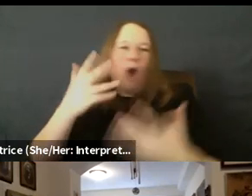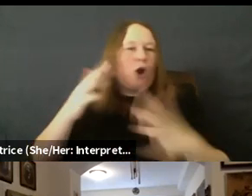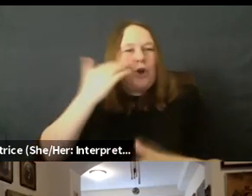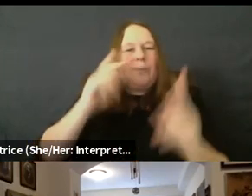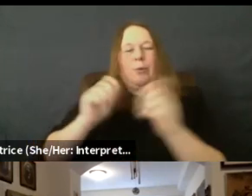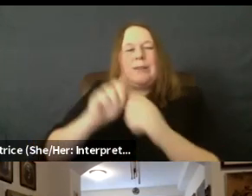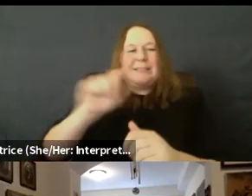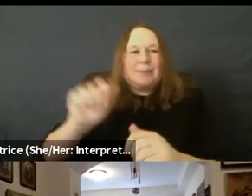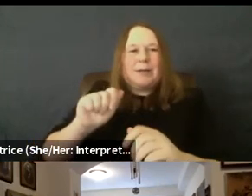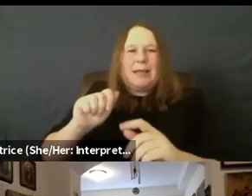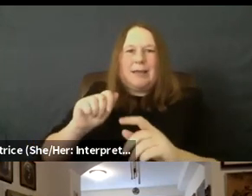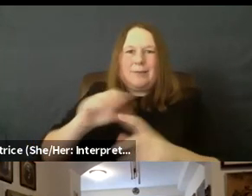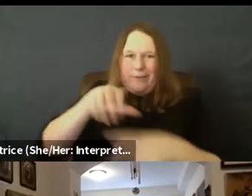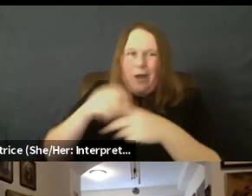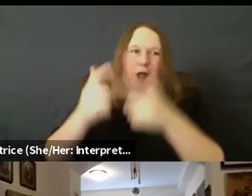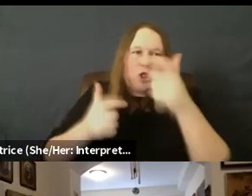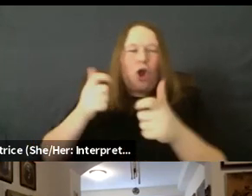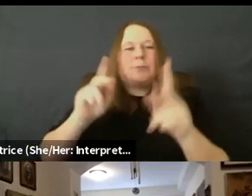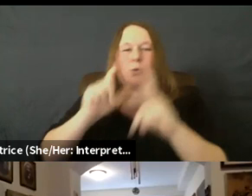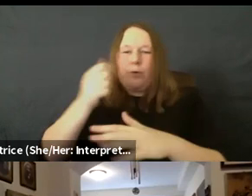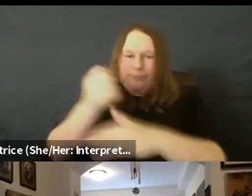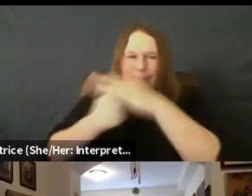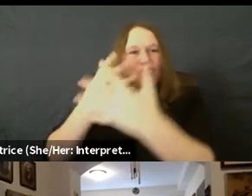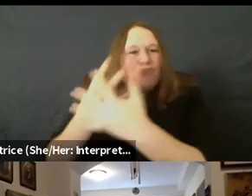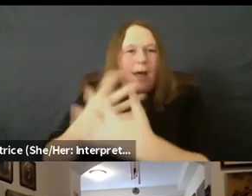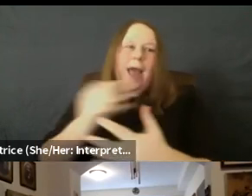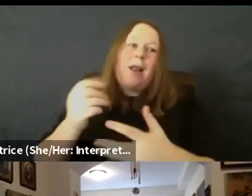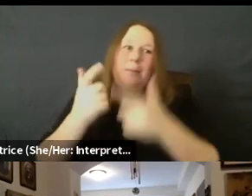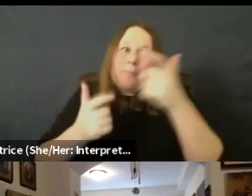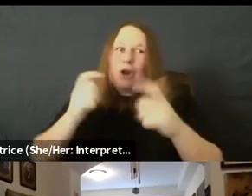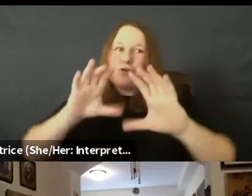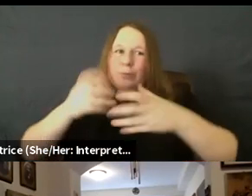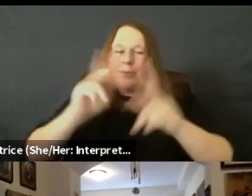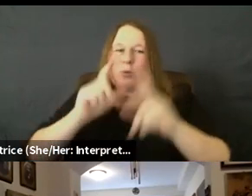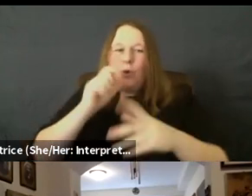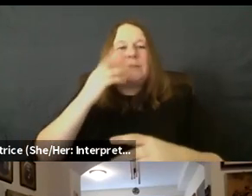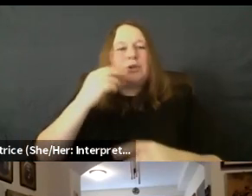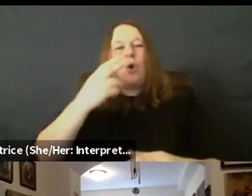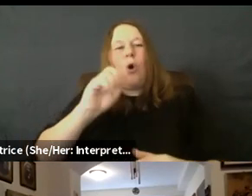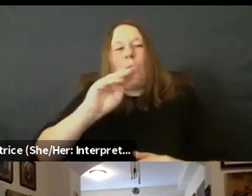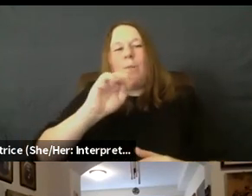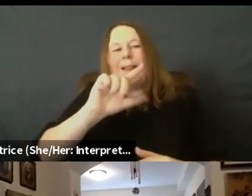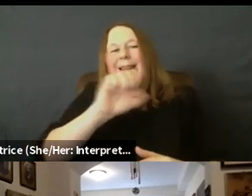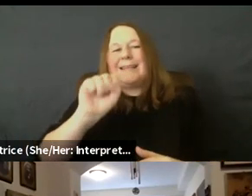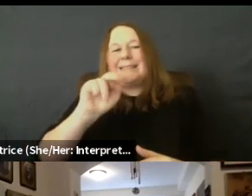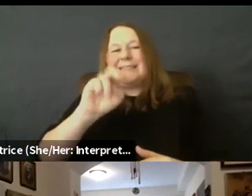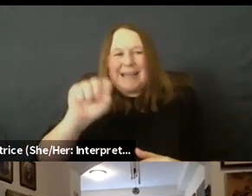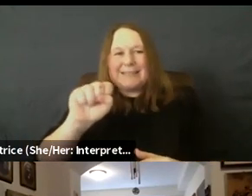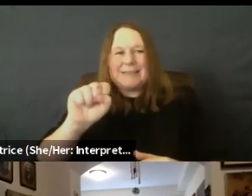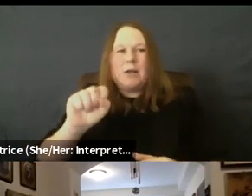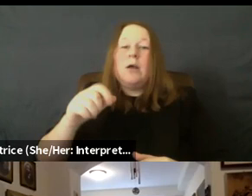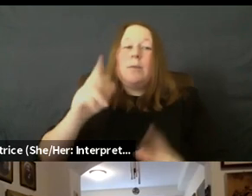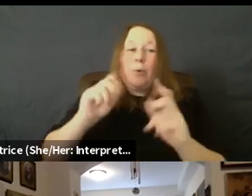disabilities constitute a majority of people who are incarcerated and a majority of people who experience homelessness, and that homeless people